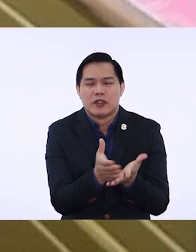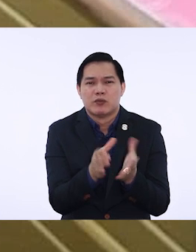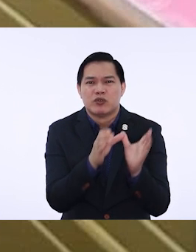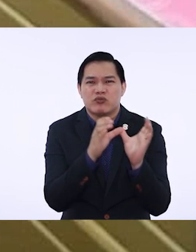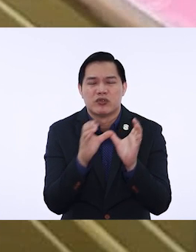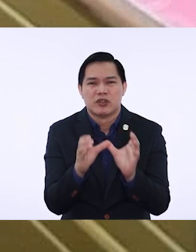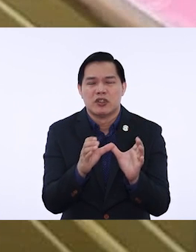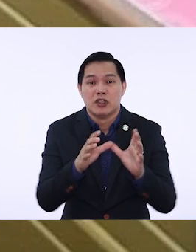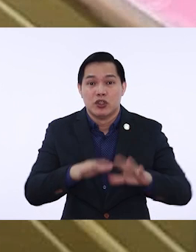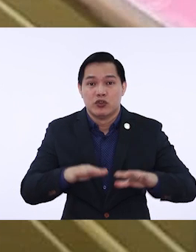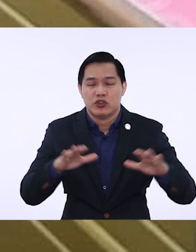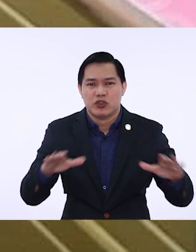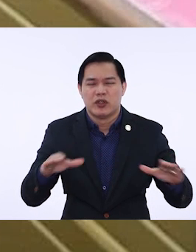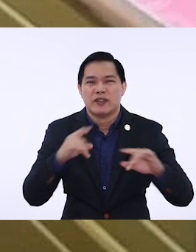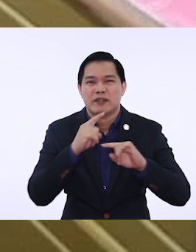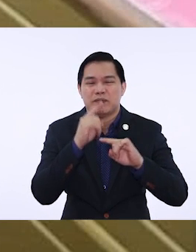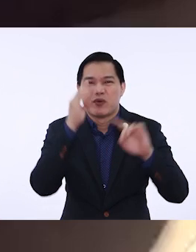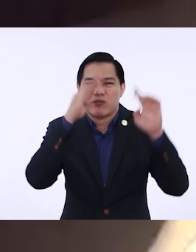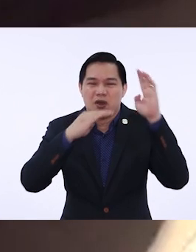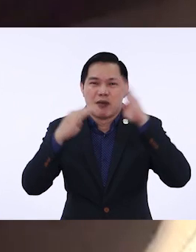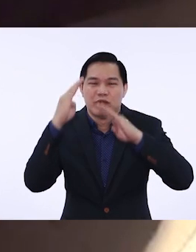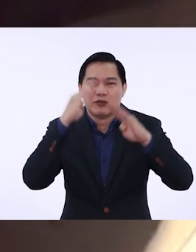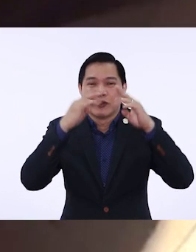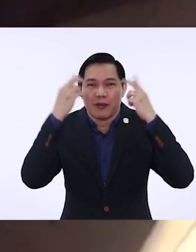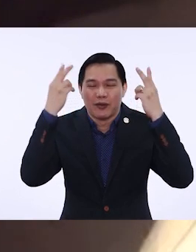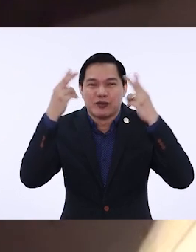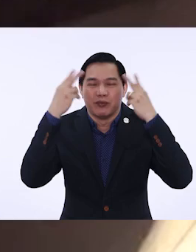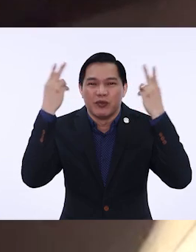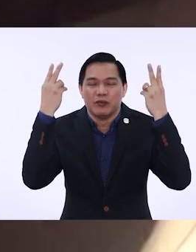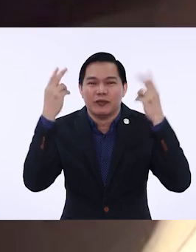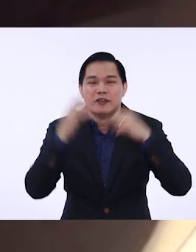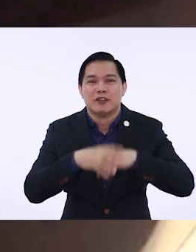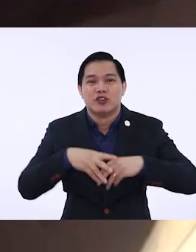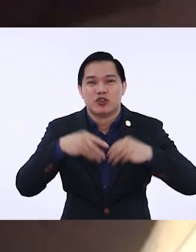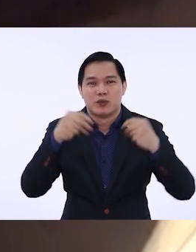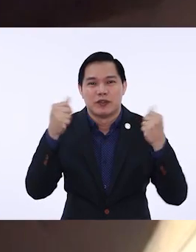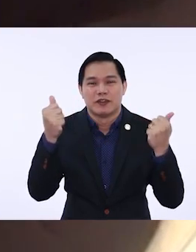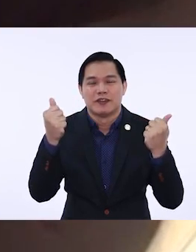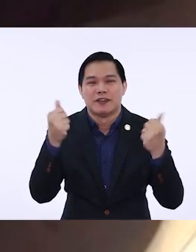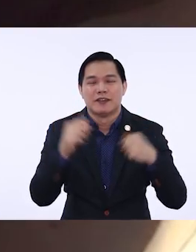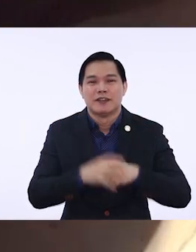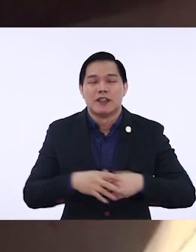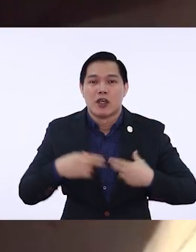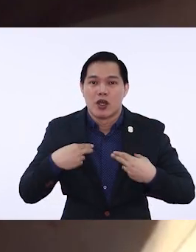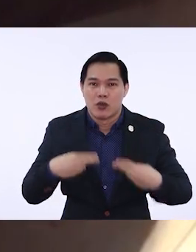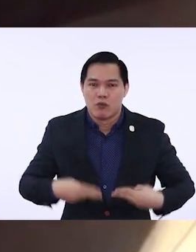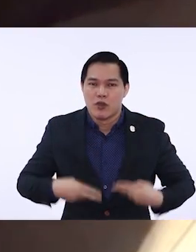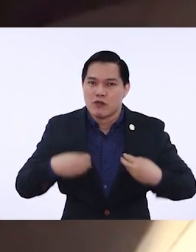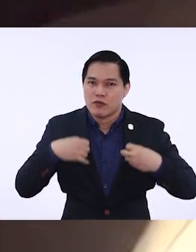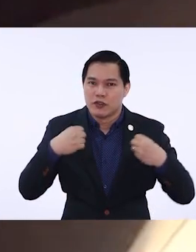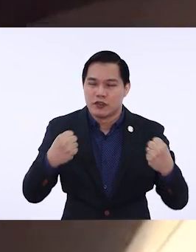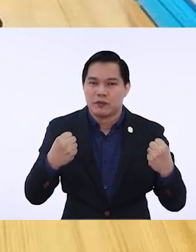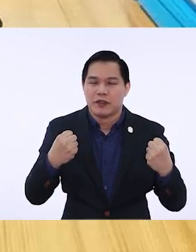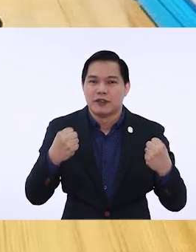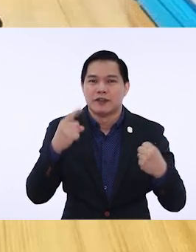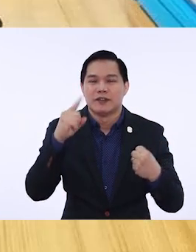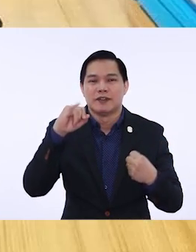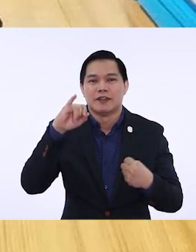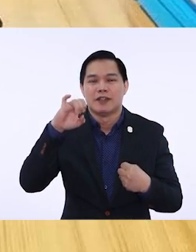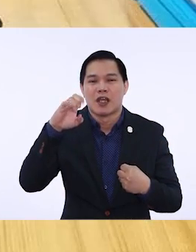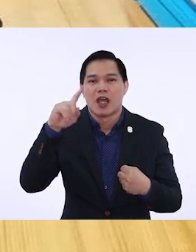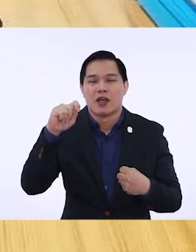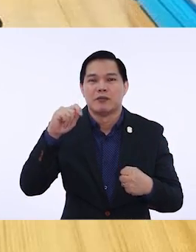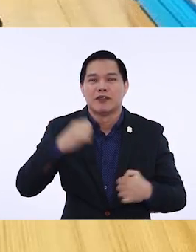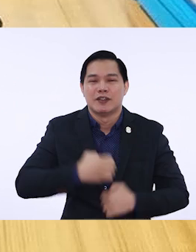of children avoiding vegetables will never be an issue anymore. Besides being a healthy diet, the whole family will surely enjoy